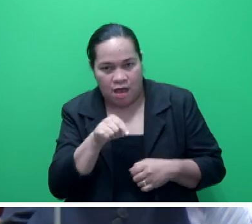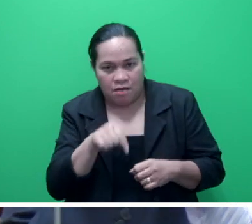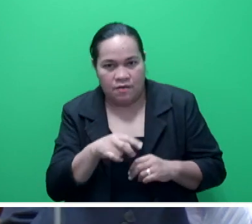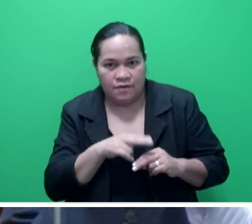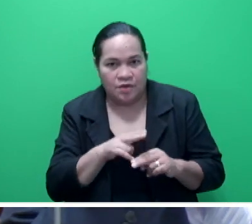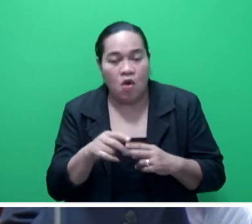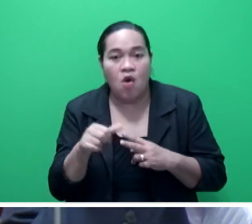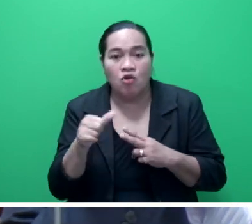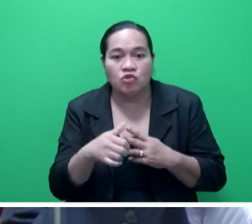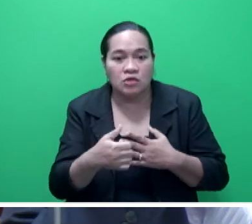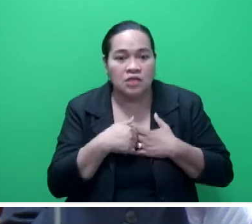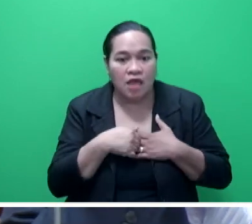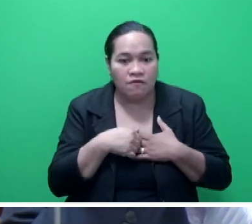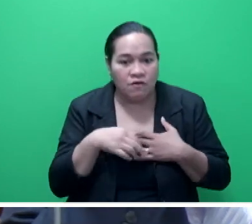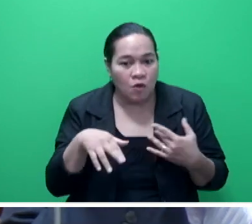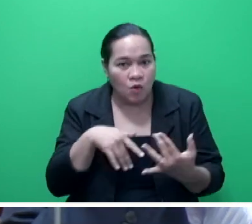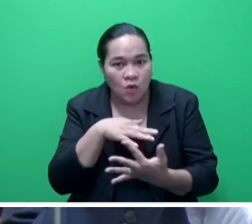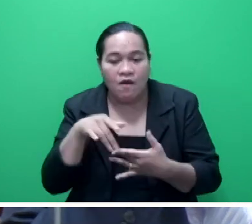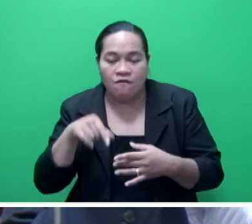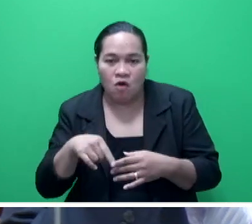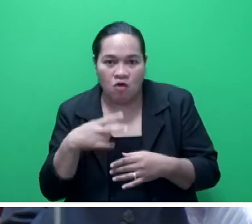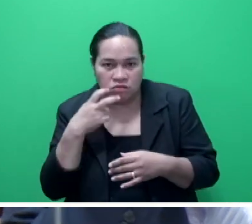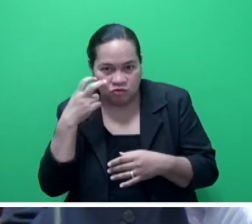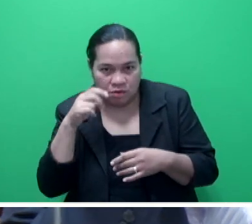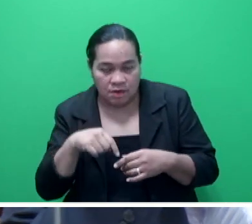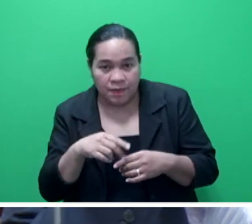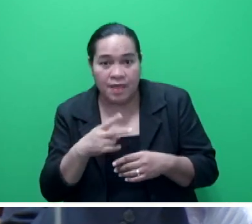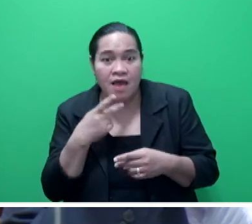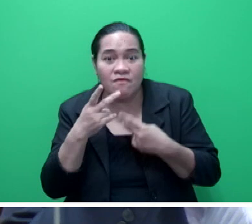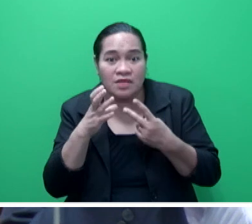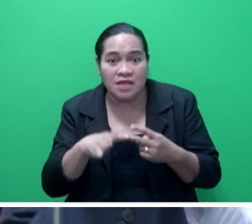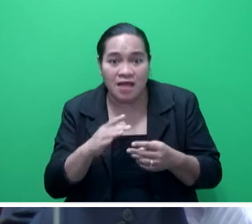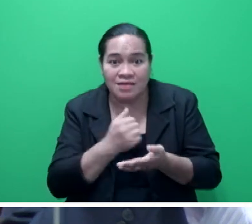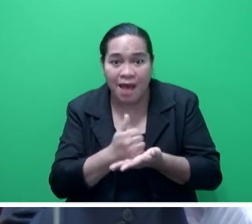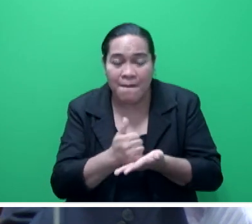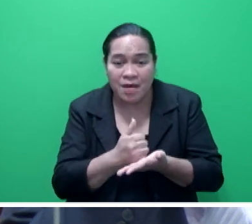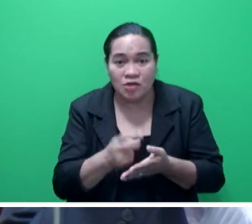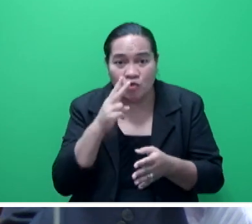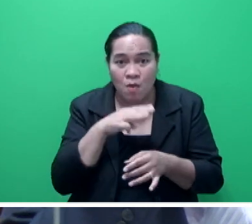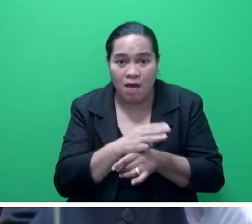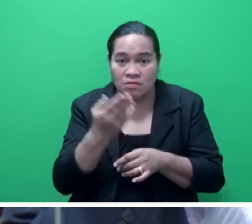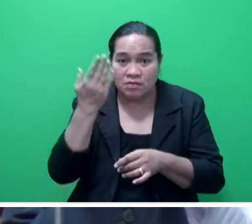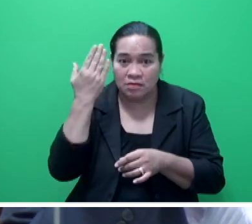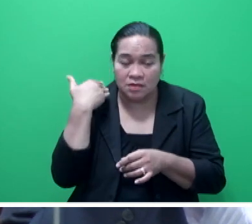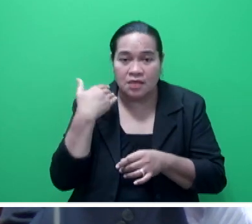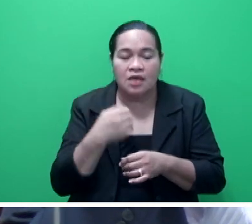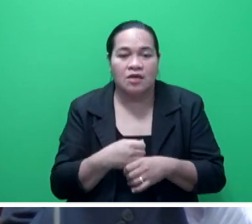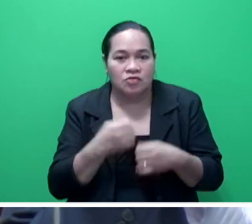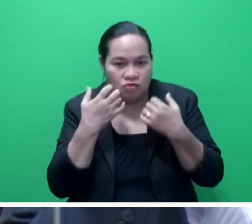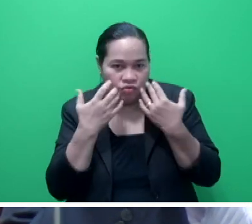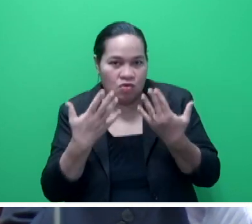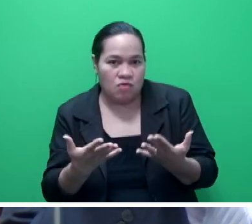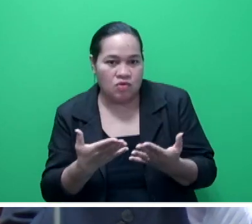mobility for the tourism industry. Our visitor numbers, Honourable Speaker, in the last 2 months are indicative of